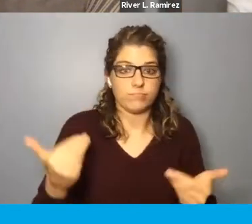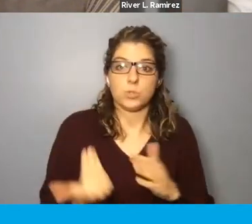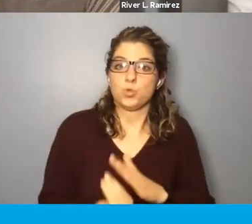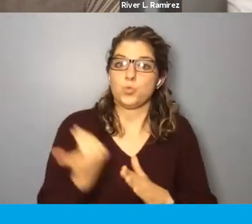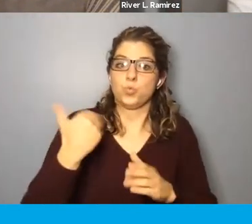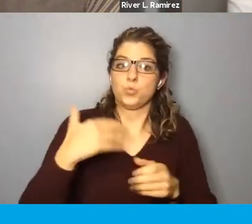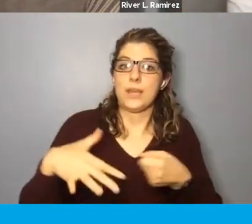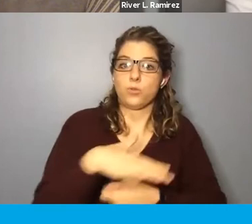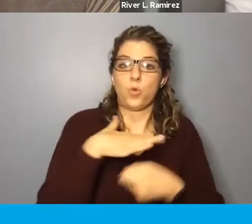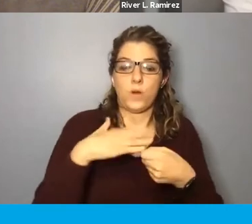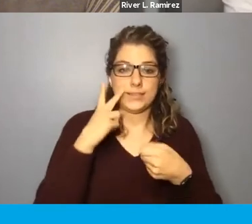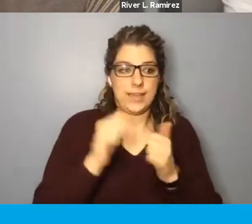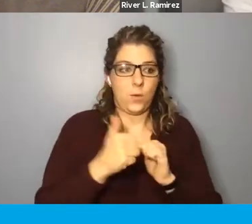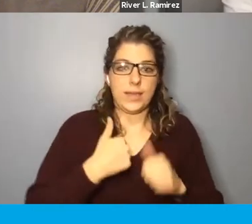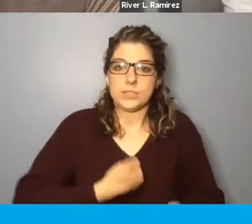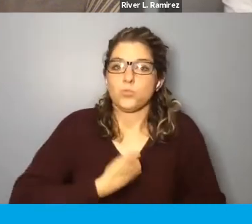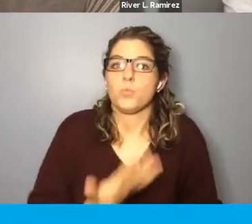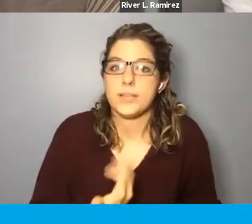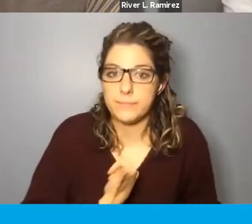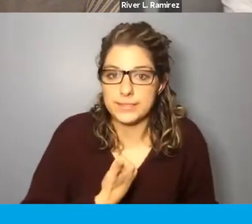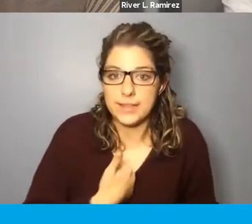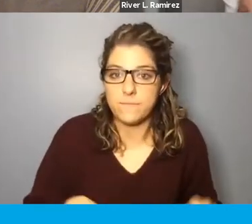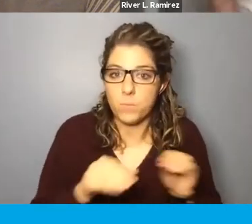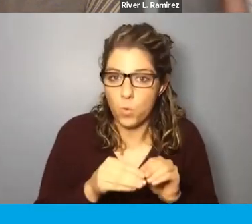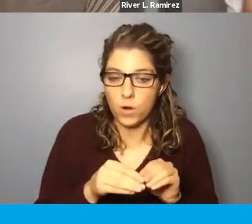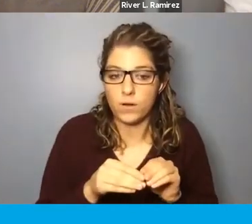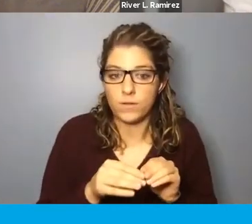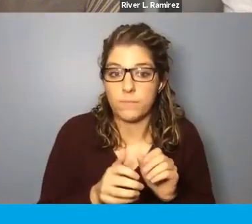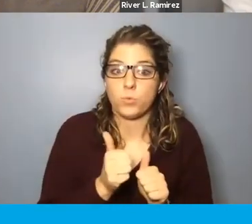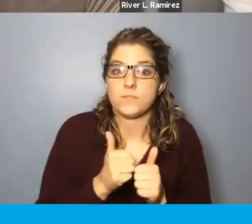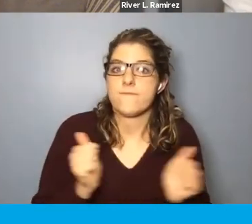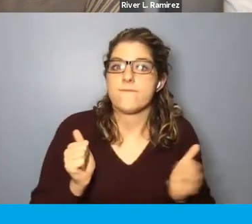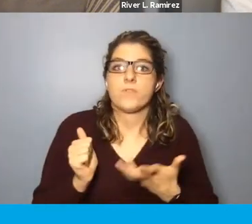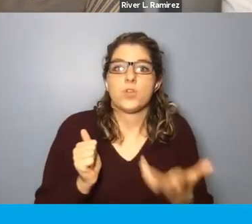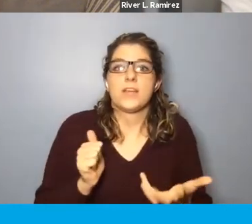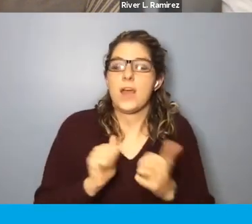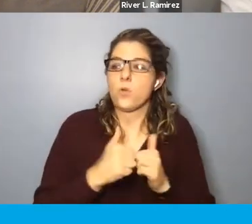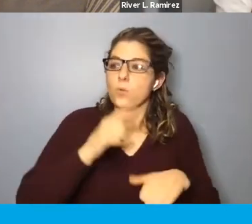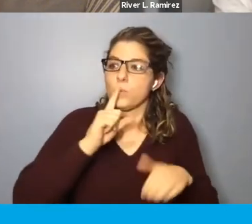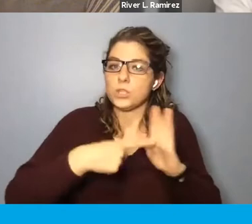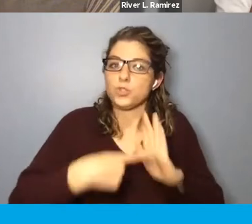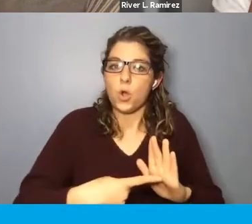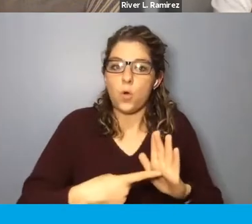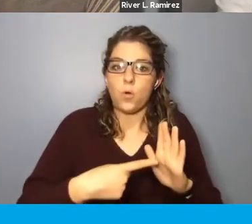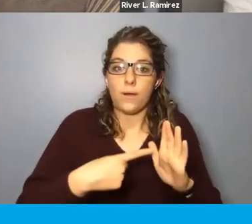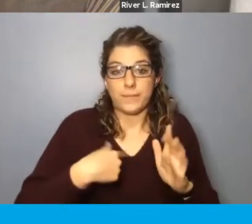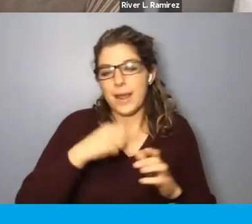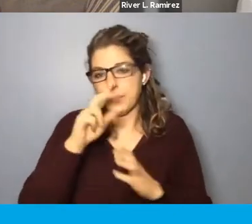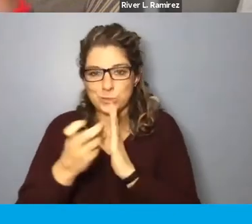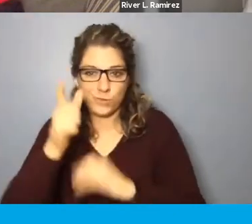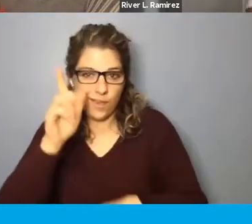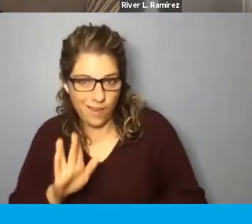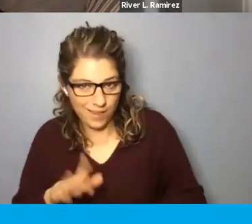territory and see how I can express myself the most fully. Like, how can I really show I'm really into God? I'm